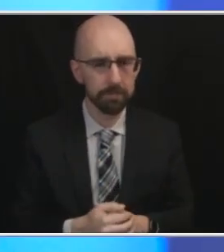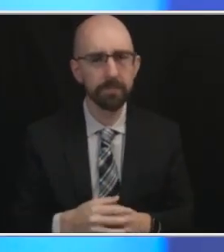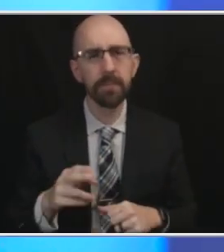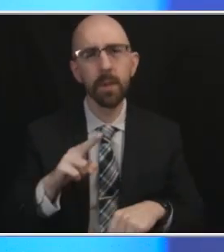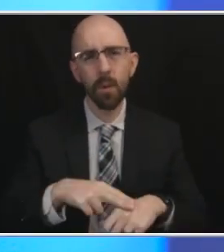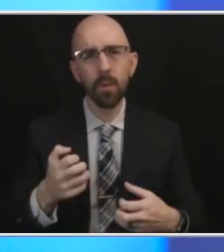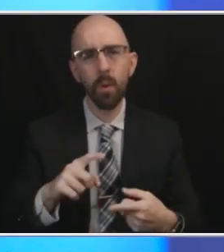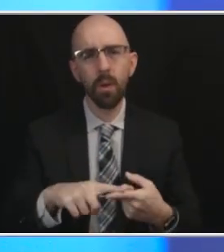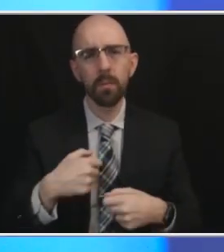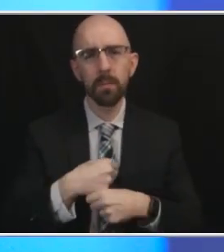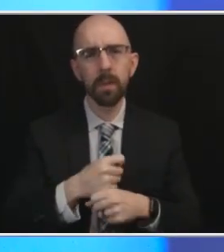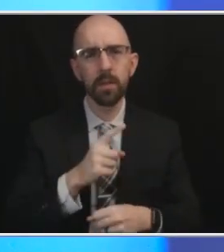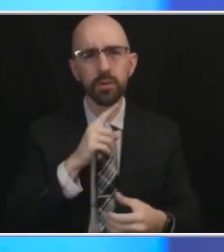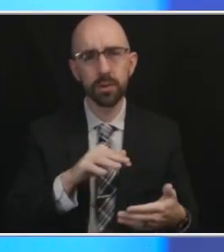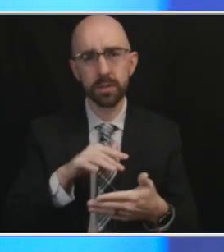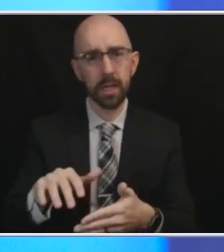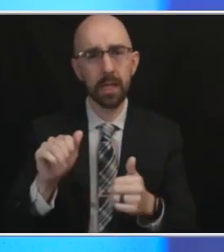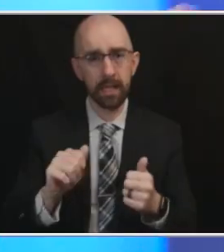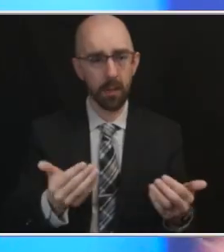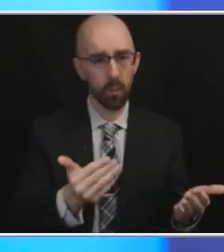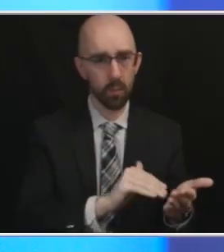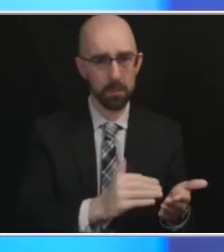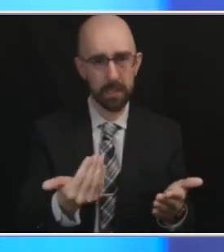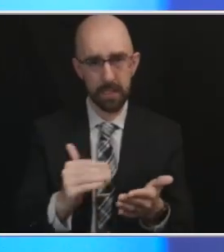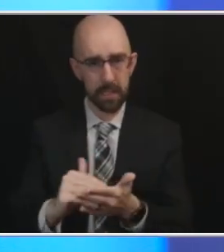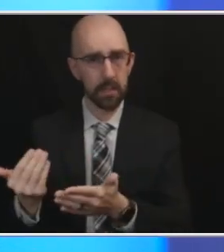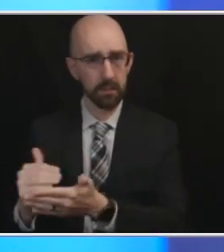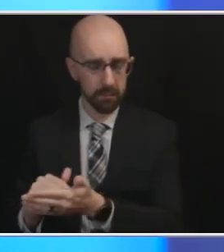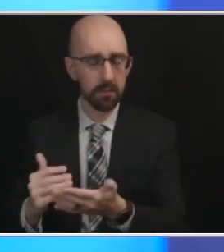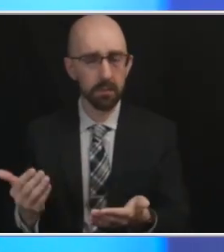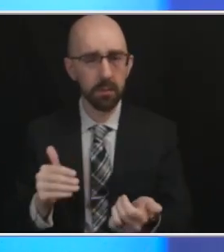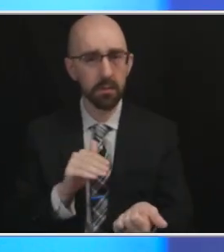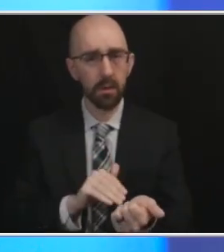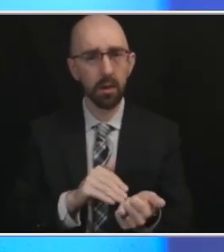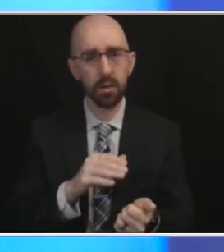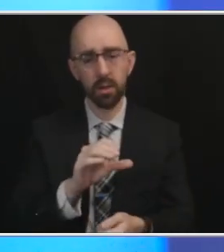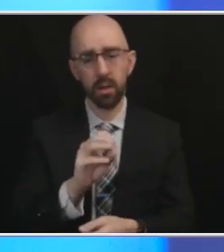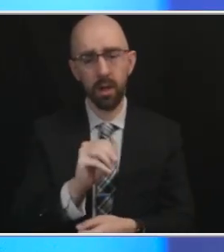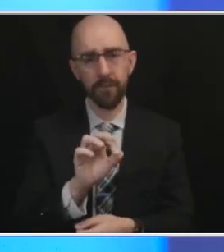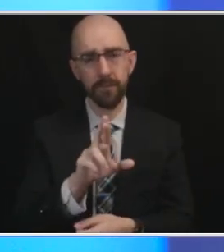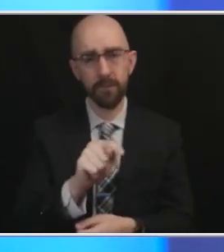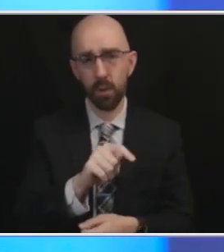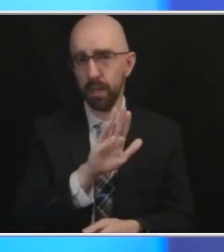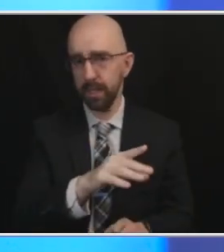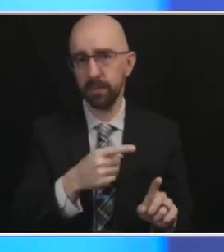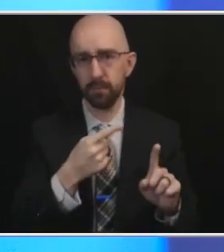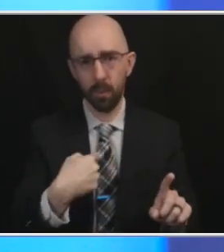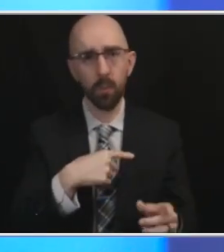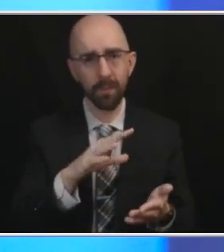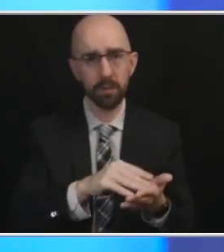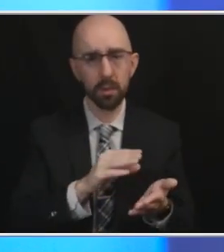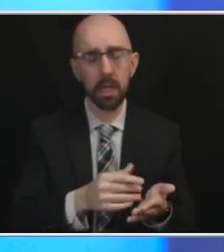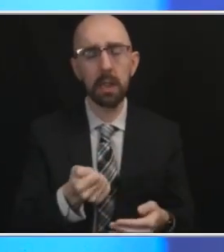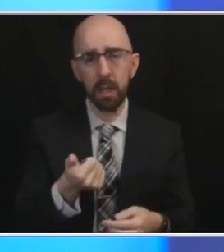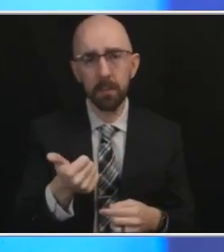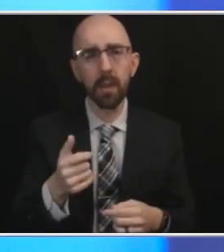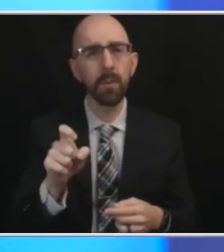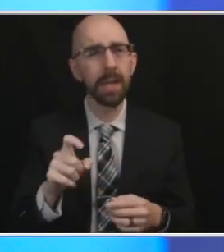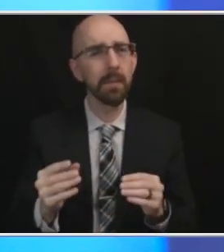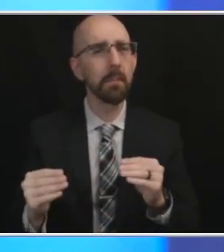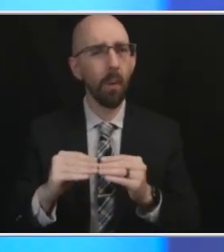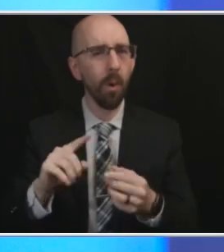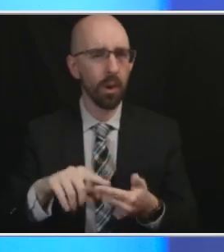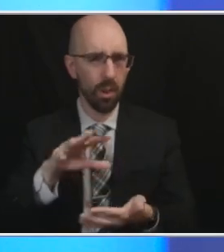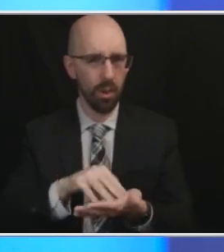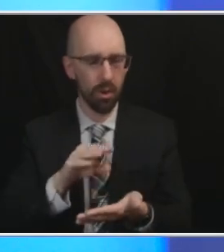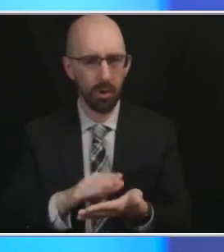study is repeatable. And to Dr. Comfort's point, we've learned a little from this study, but we need to learn a lot more, and we'd love to see